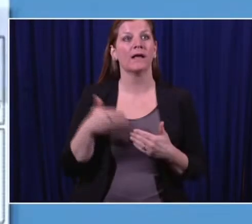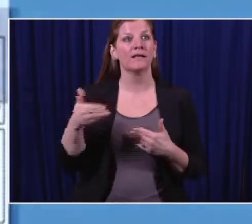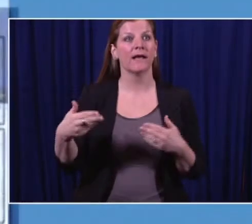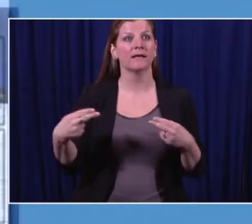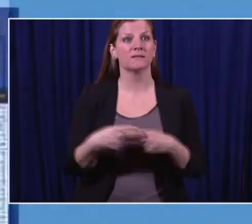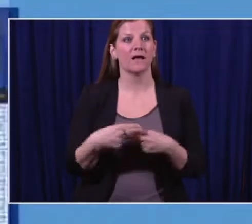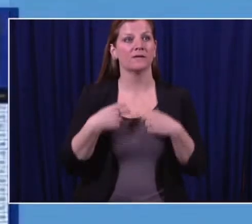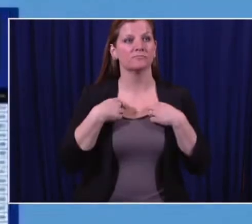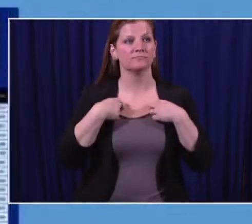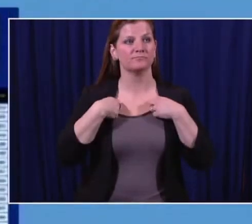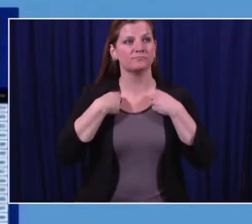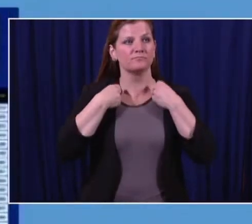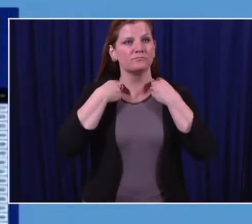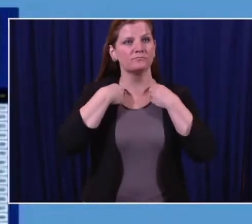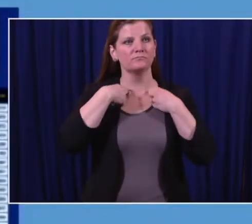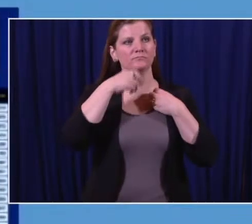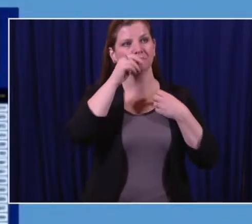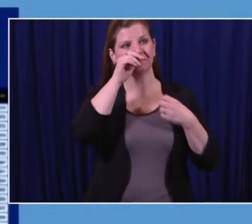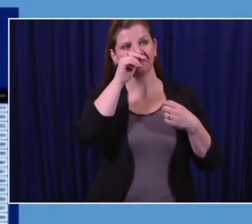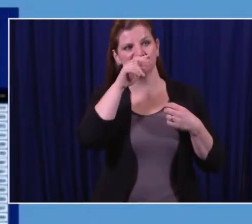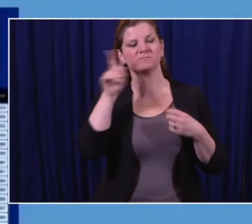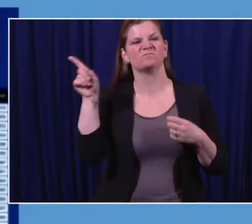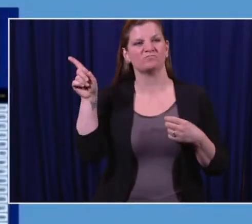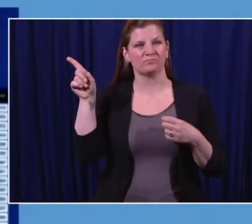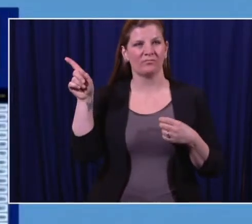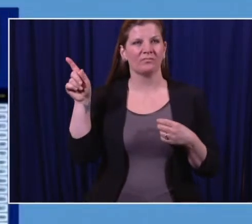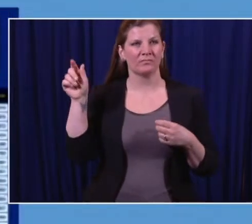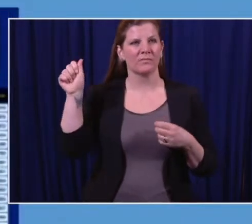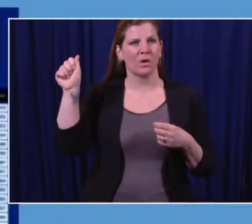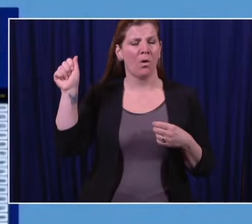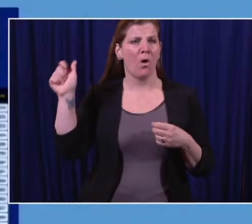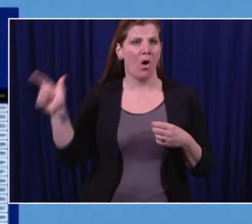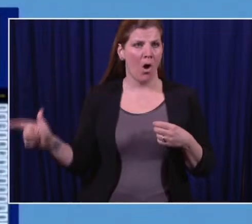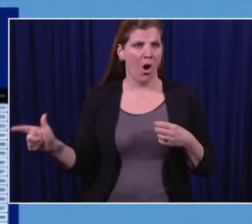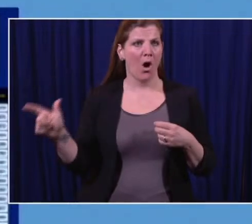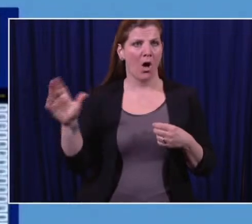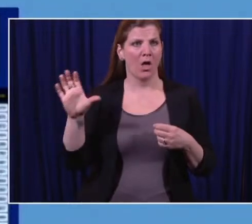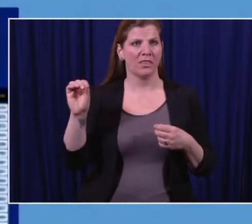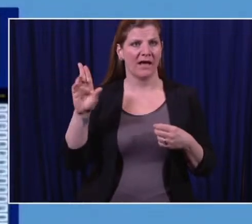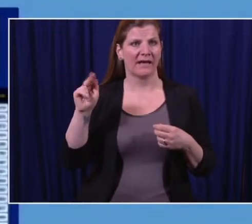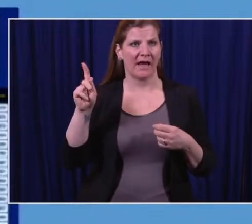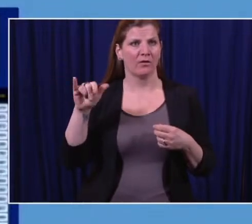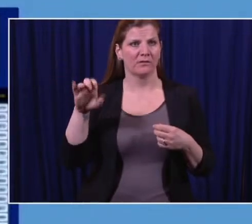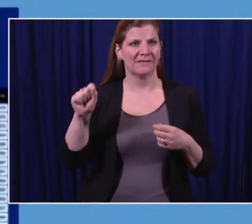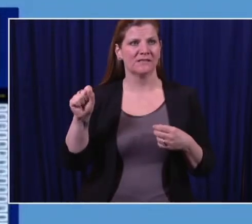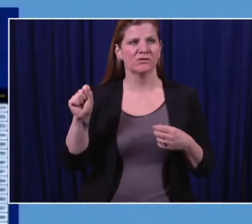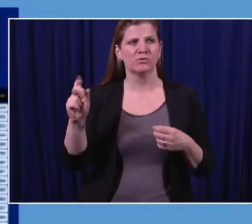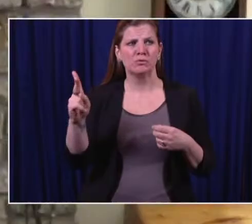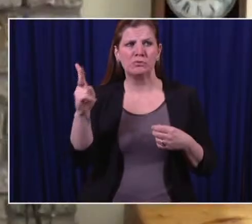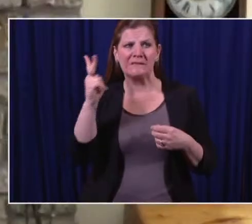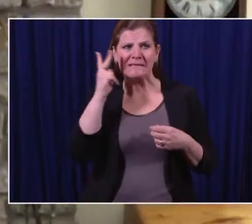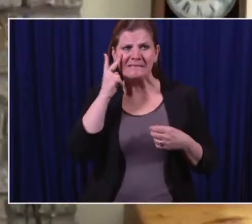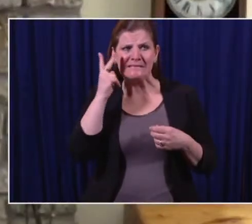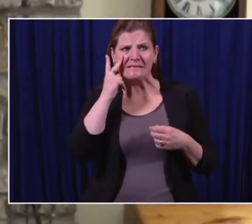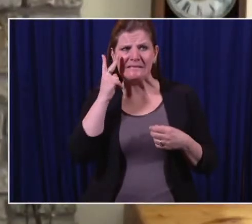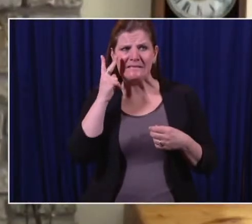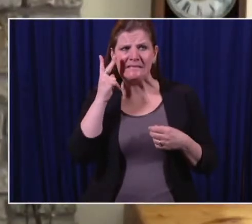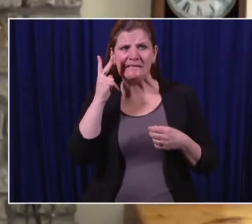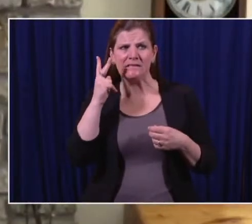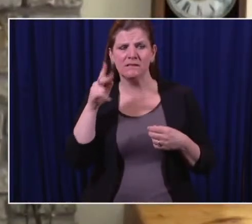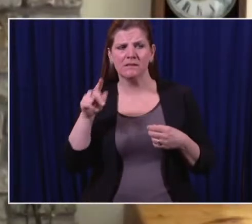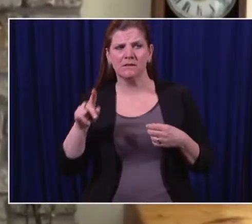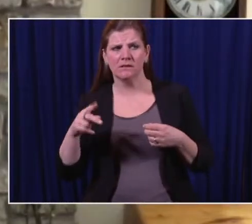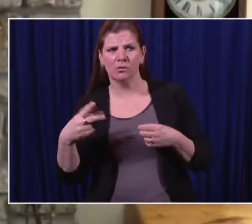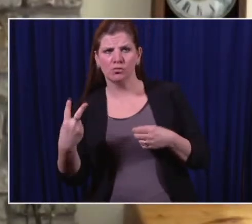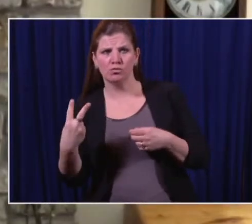These are all the counties again, and you'll see up on this side creeping up very, very slowly. When the 2